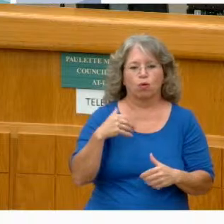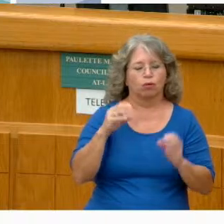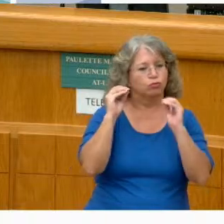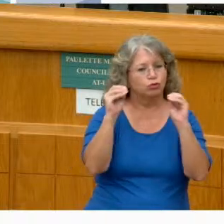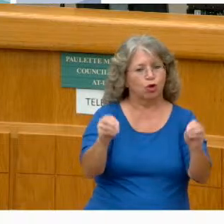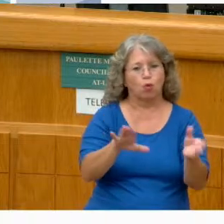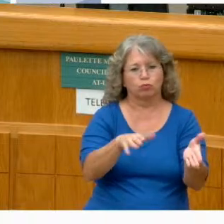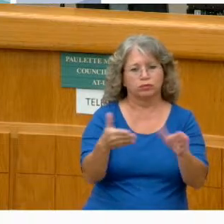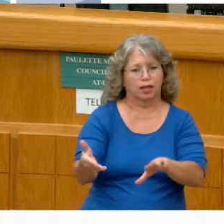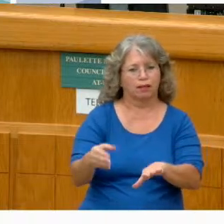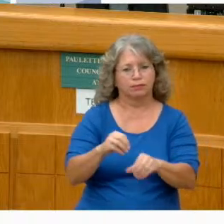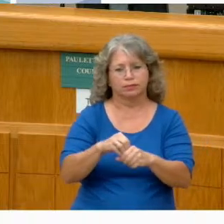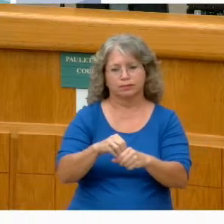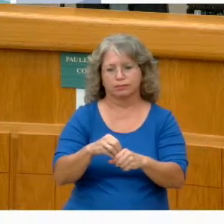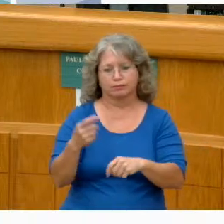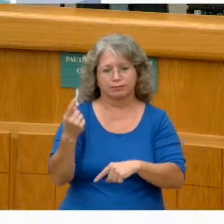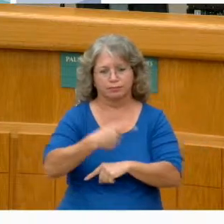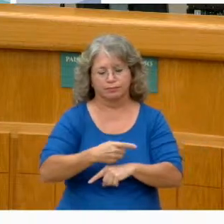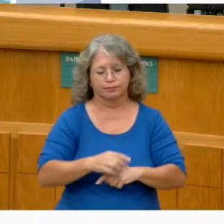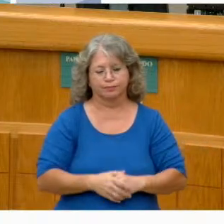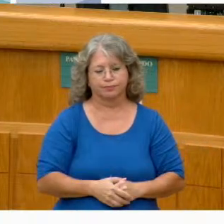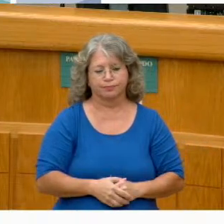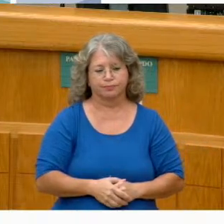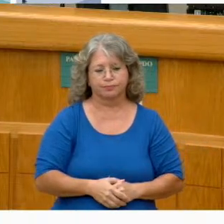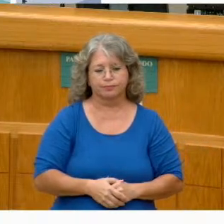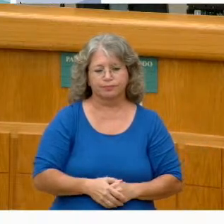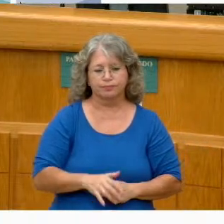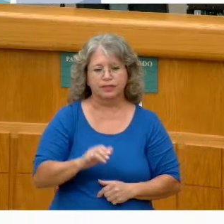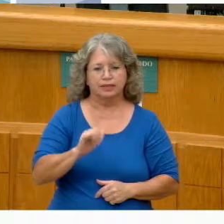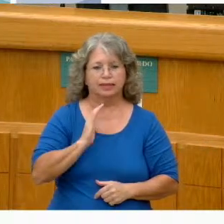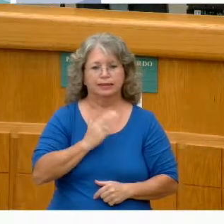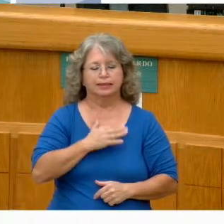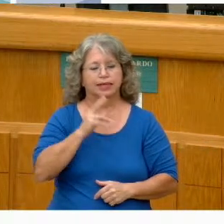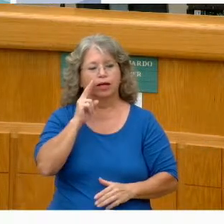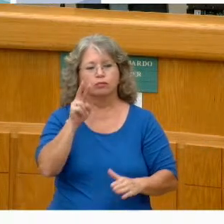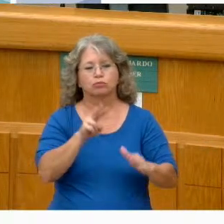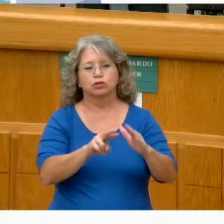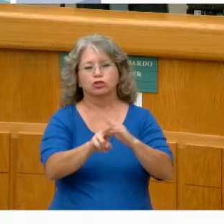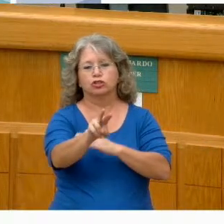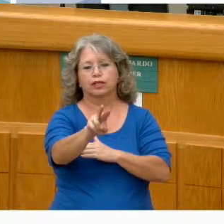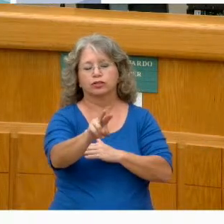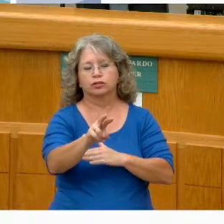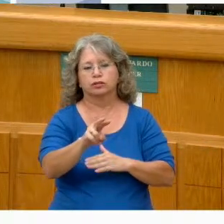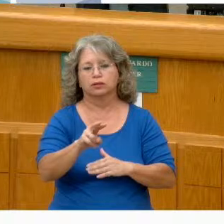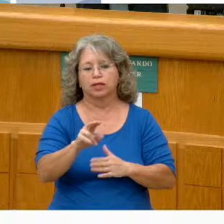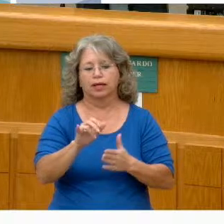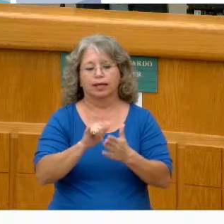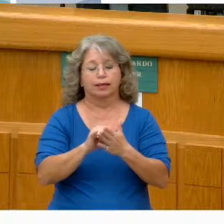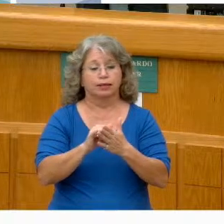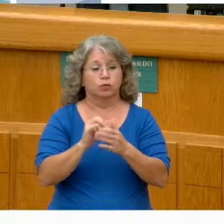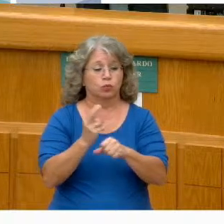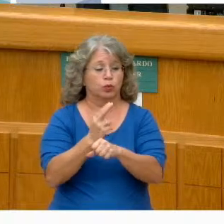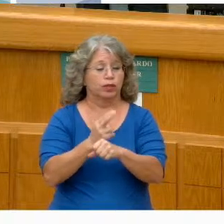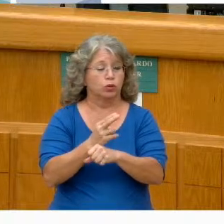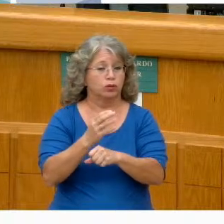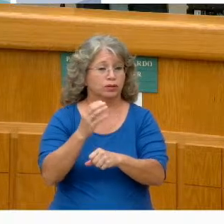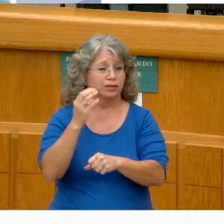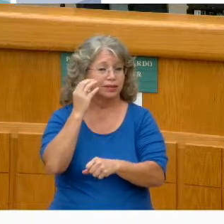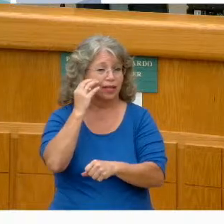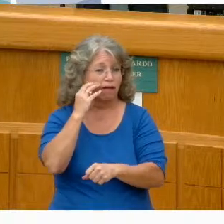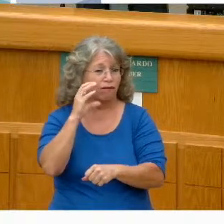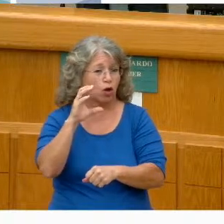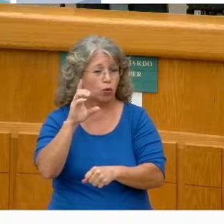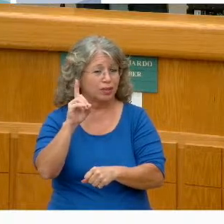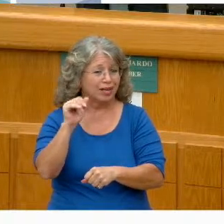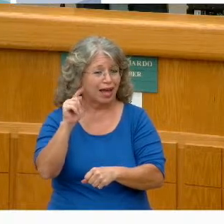This is our model projecting the number of fatalities out into the future. It is driven by cell phone data as well as